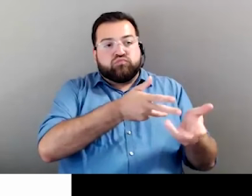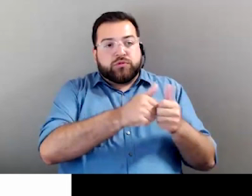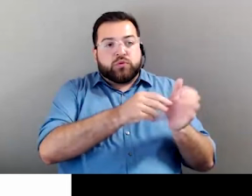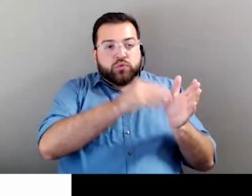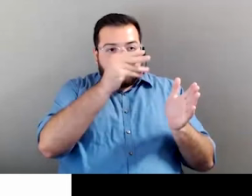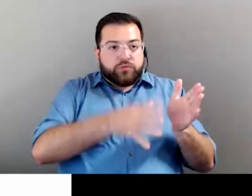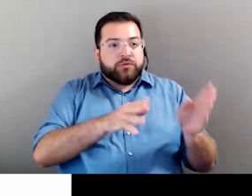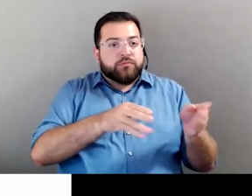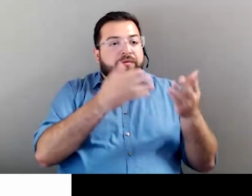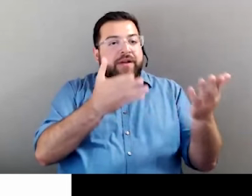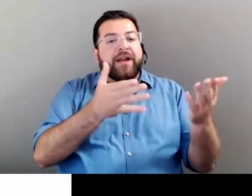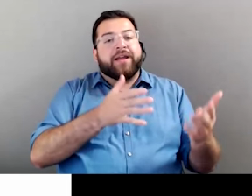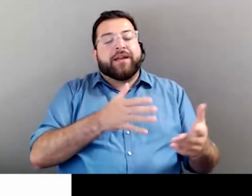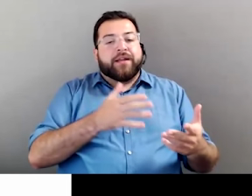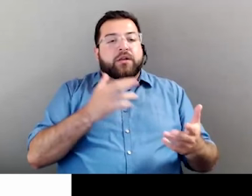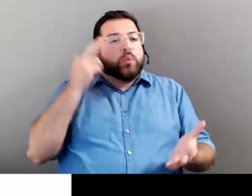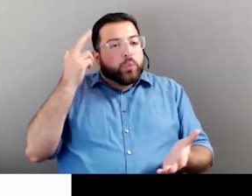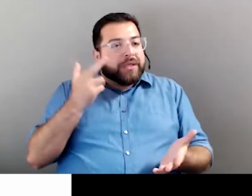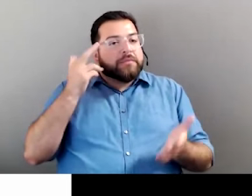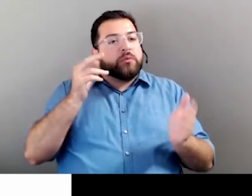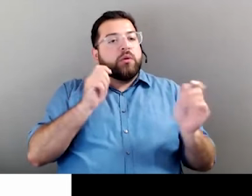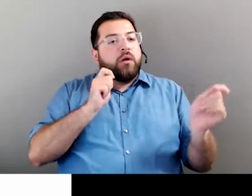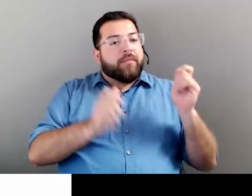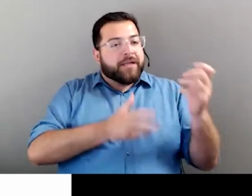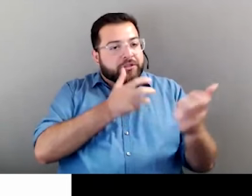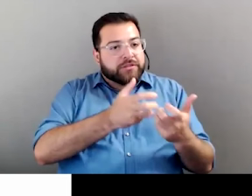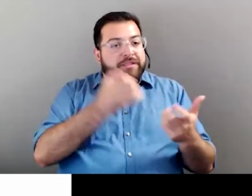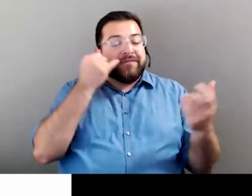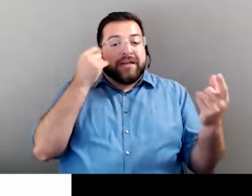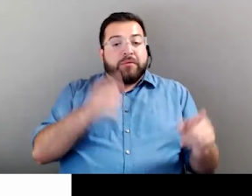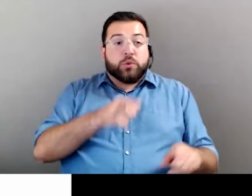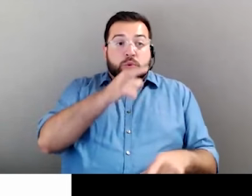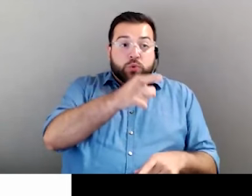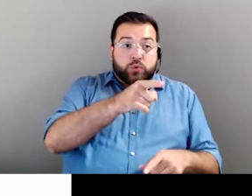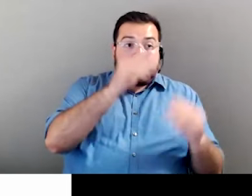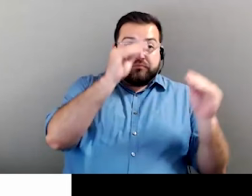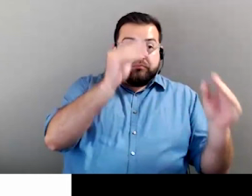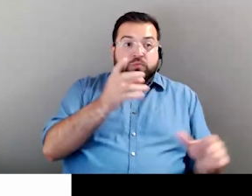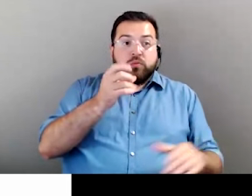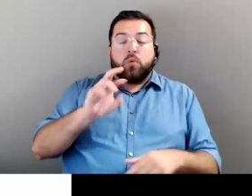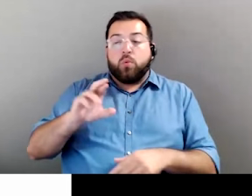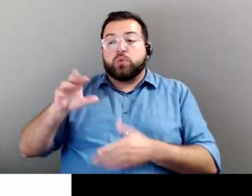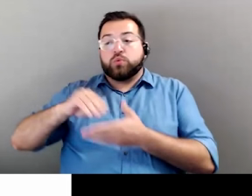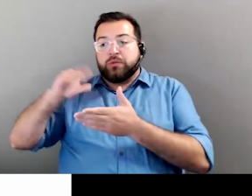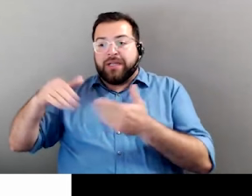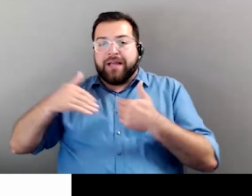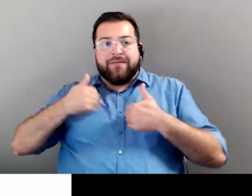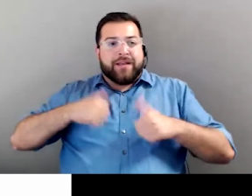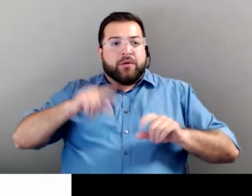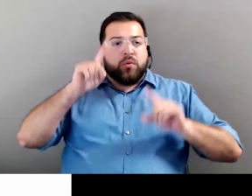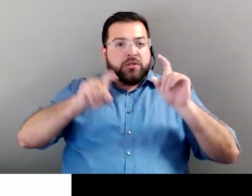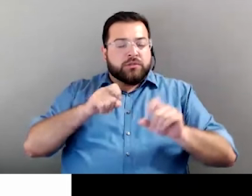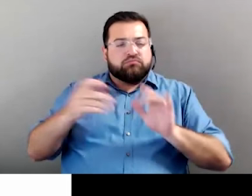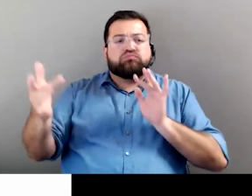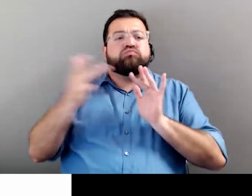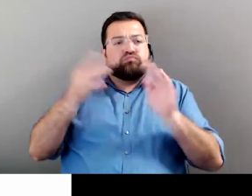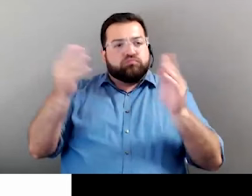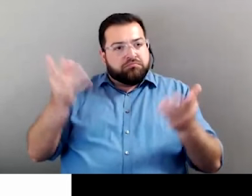reasonable accommodations. If you or the student have any questions, please let me know. Reasonable